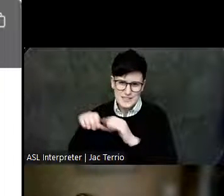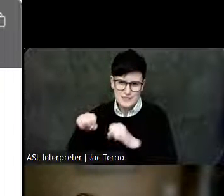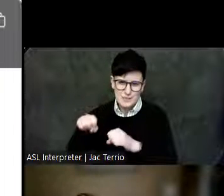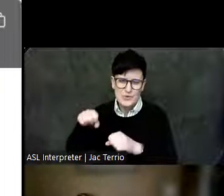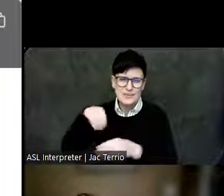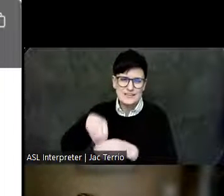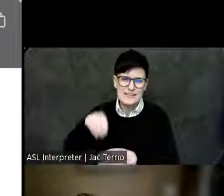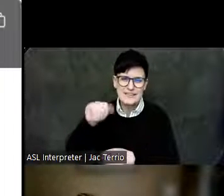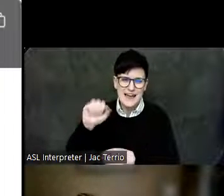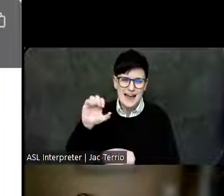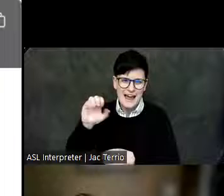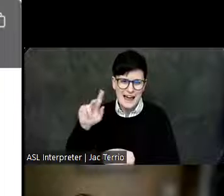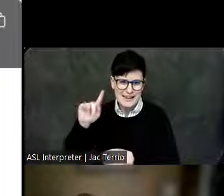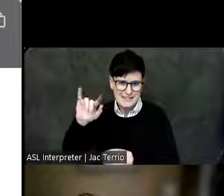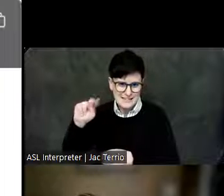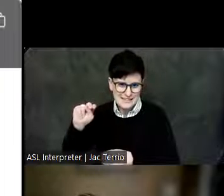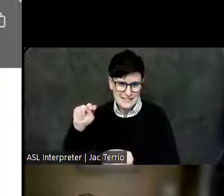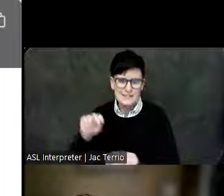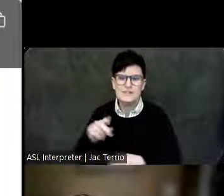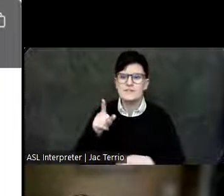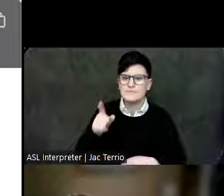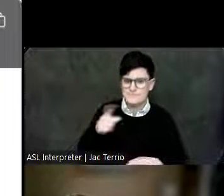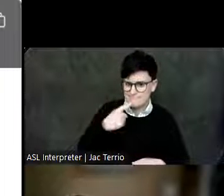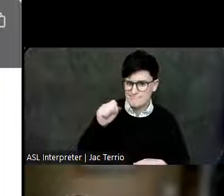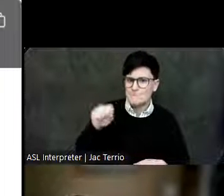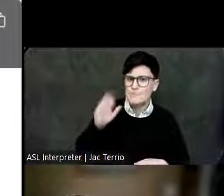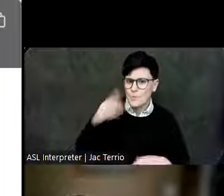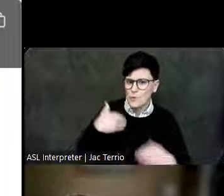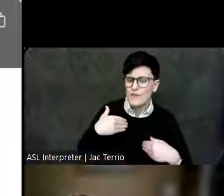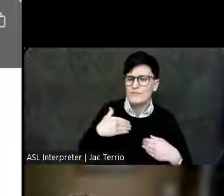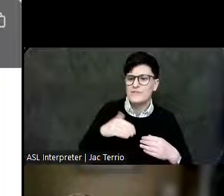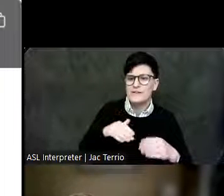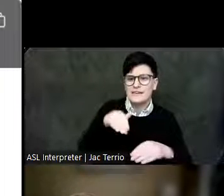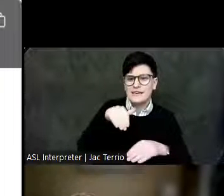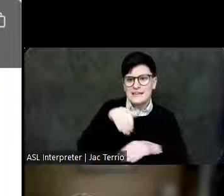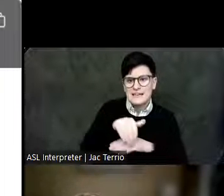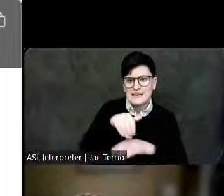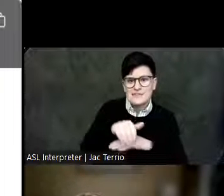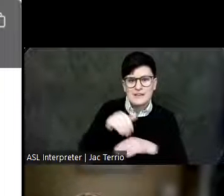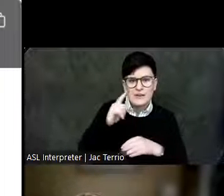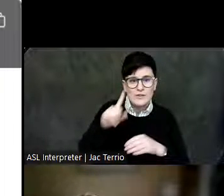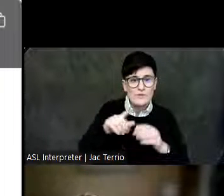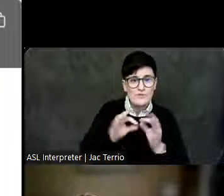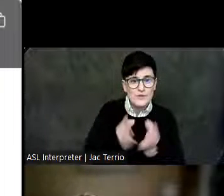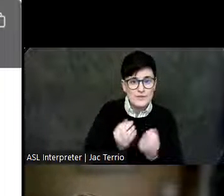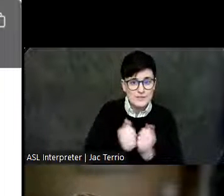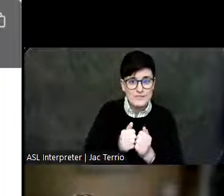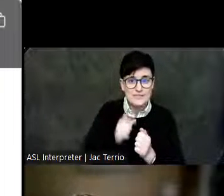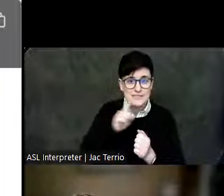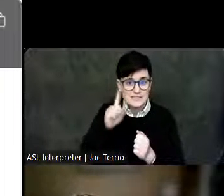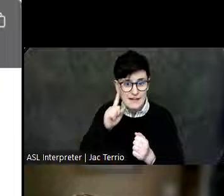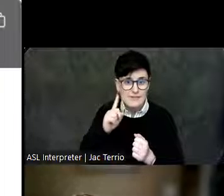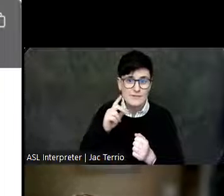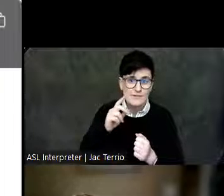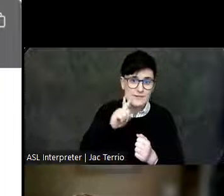families of children who are deaf, hard of hearing, or deaf blind. That's coming up in March. I believe it's the